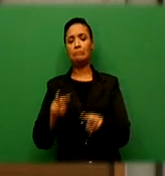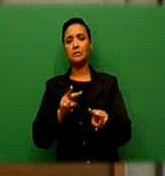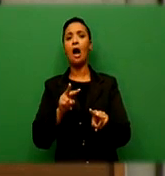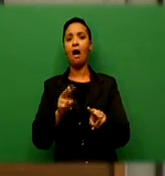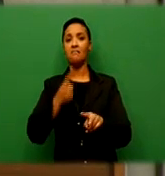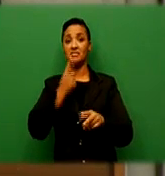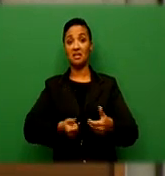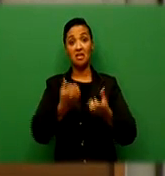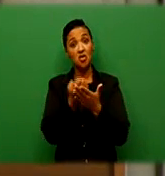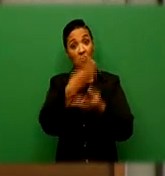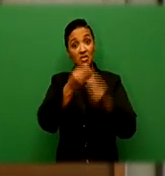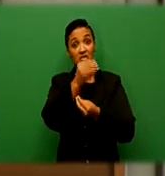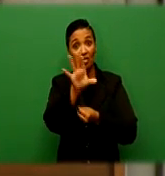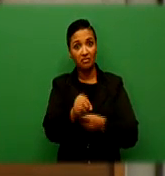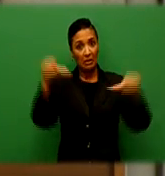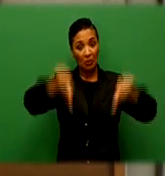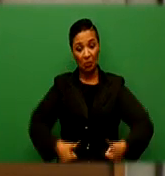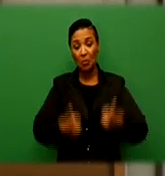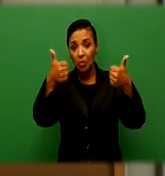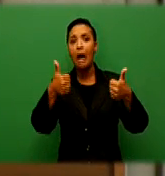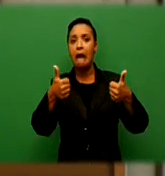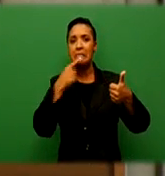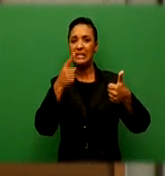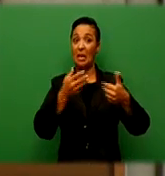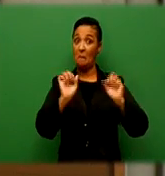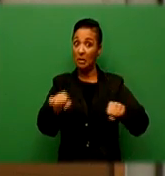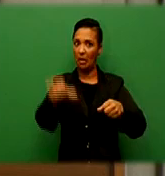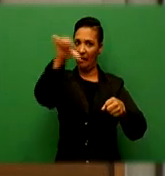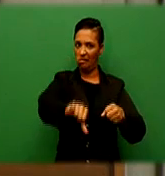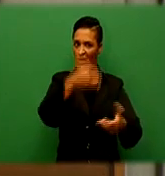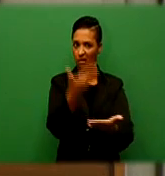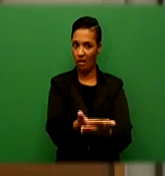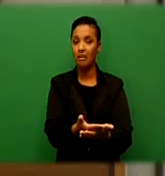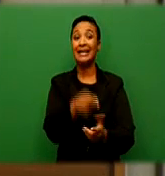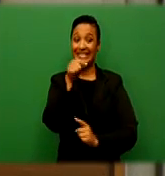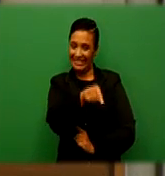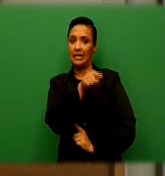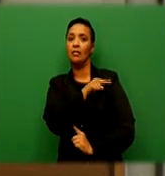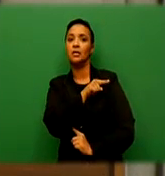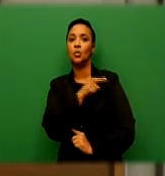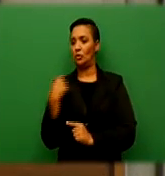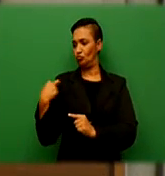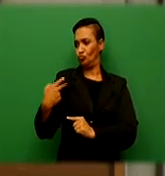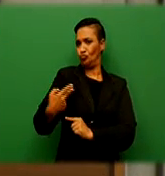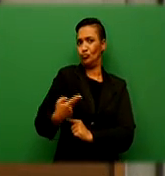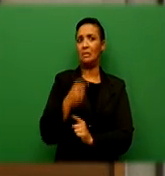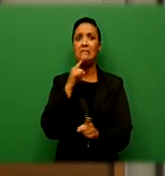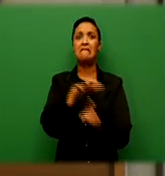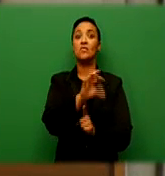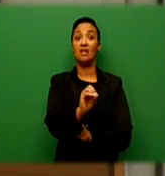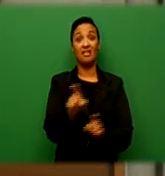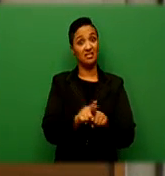domestic political developments which have had a significant impact on the rand in the past few days in